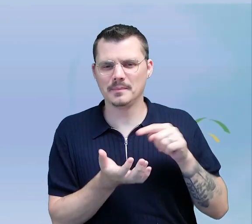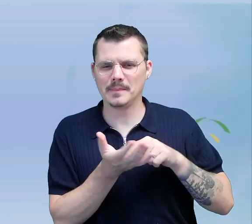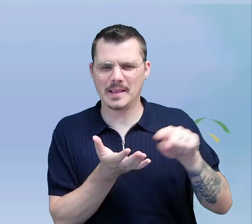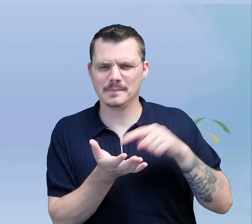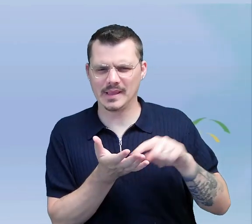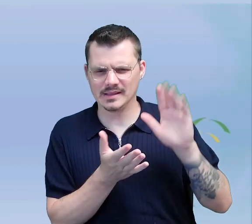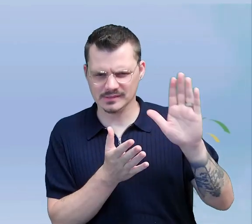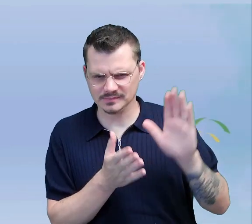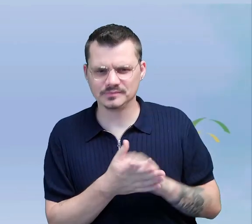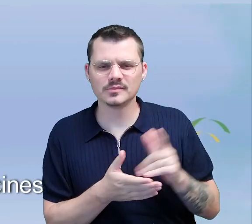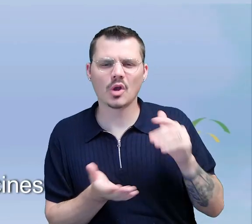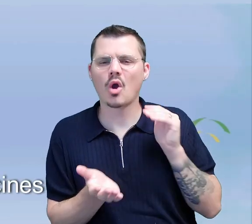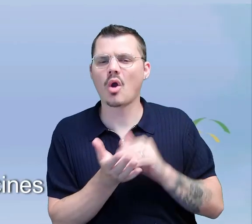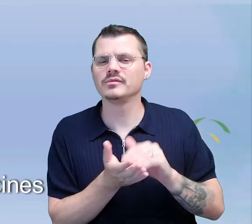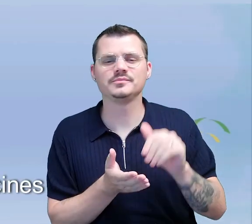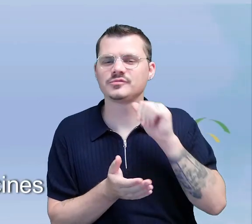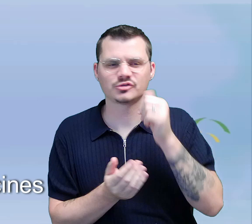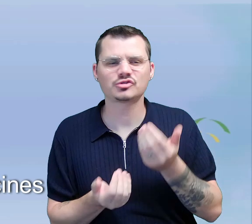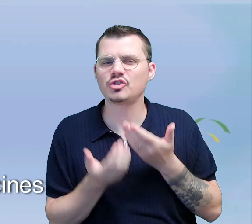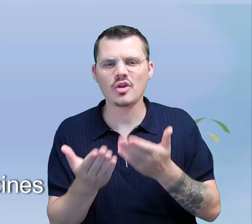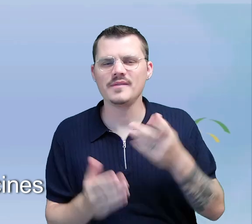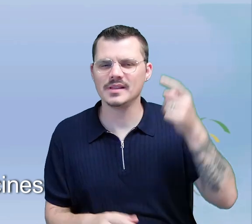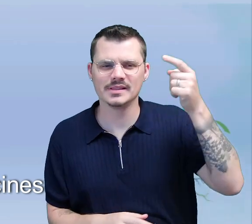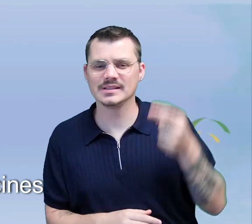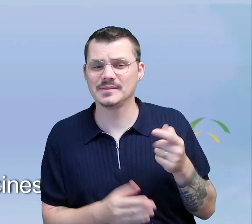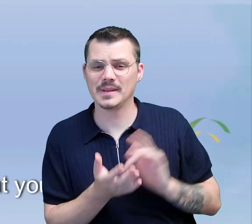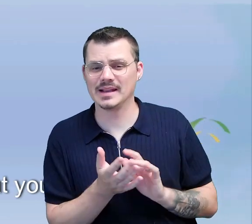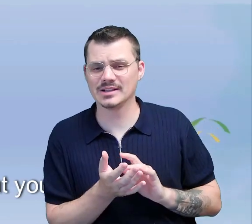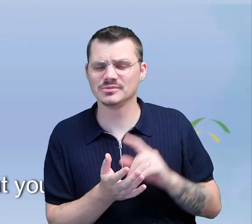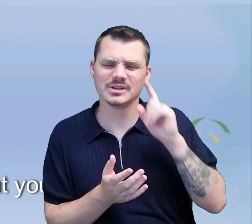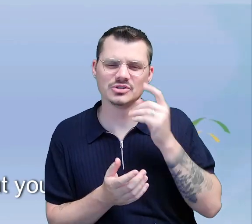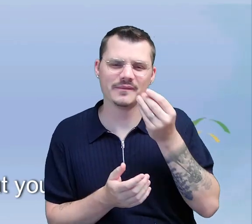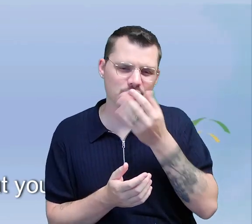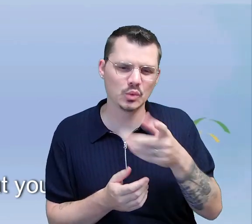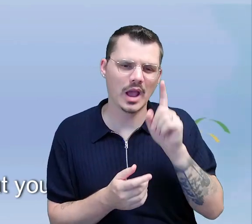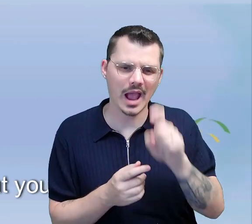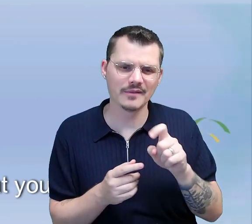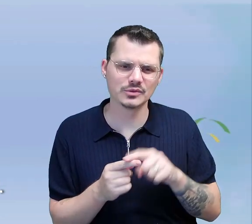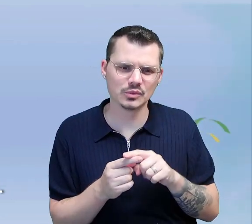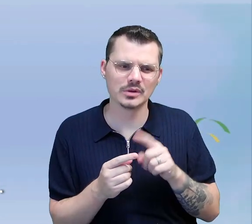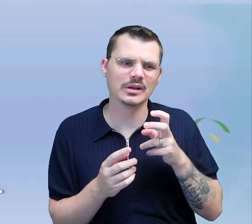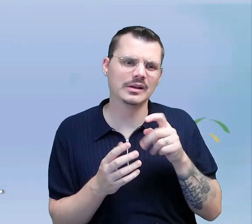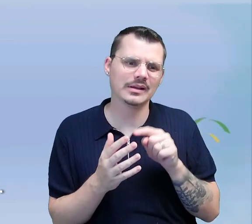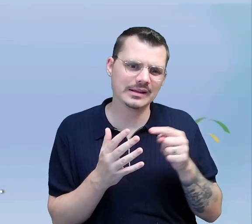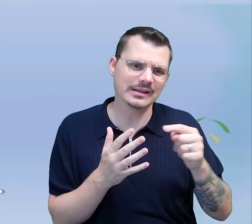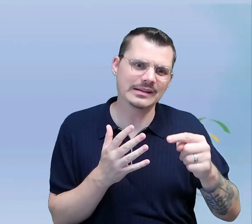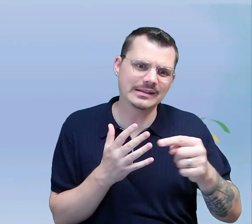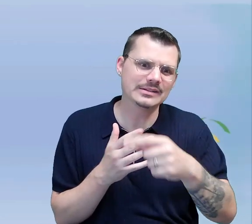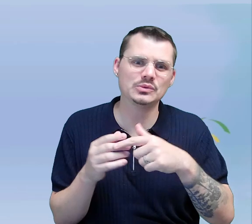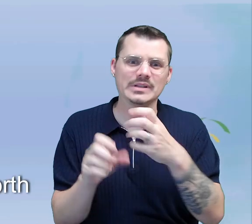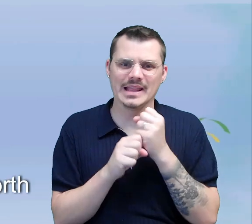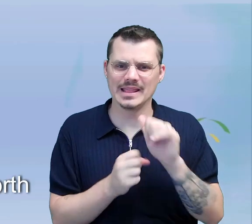payment schemes, they're often not offered these medicines because there's a couple of hoops that you have to jump through to get